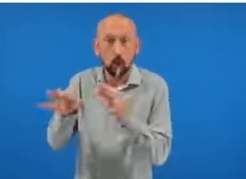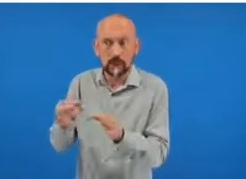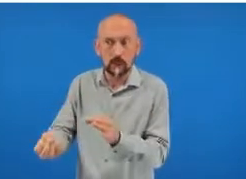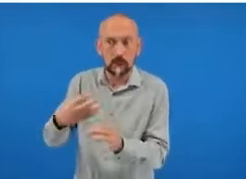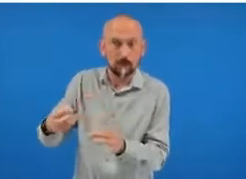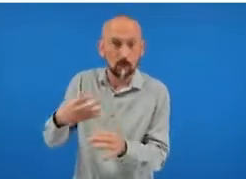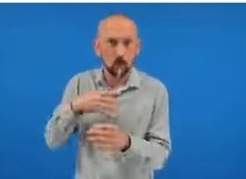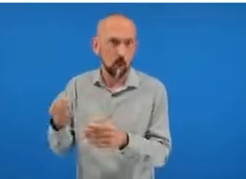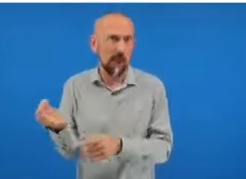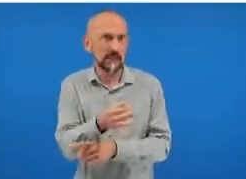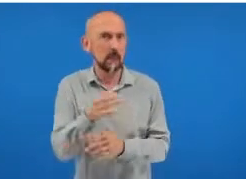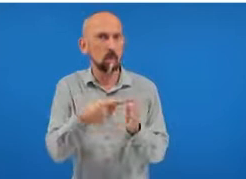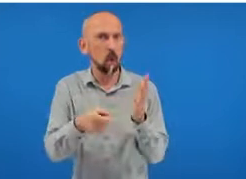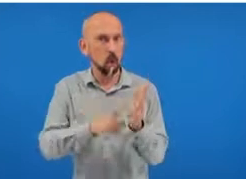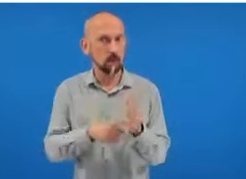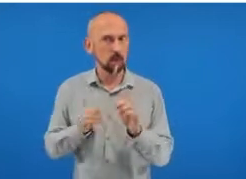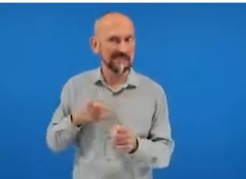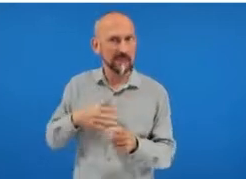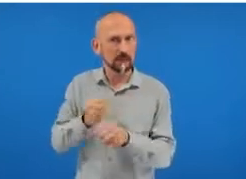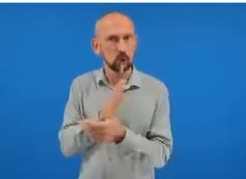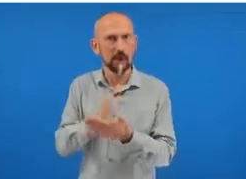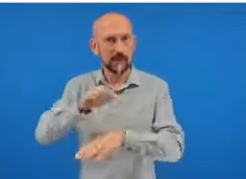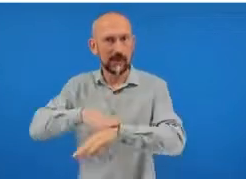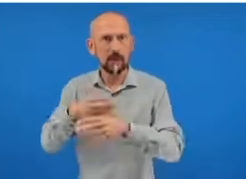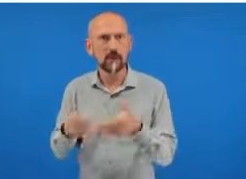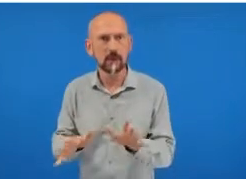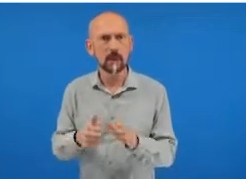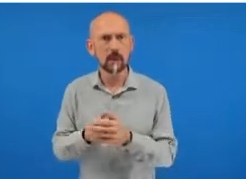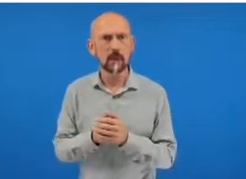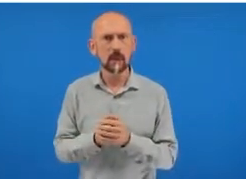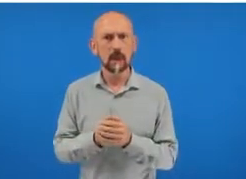this graph, earlier you heard David Clark talking about the